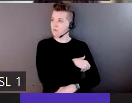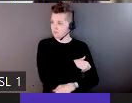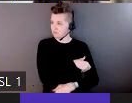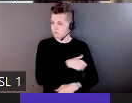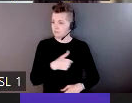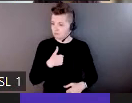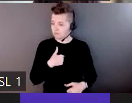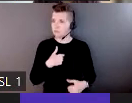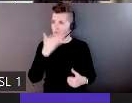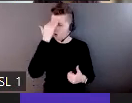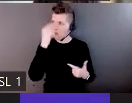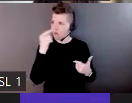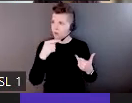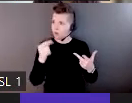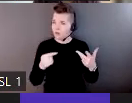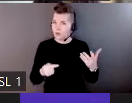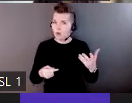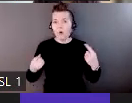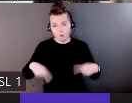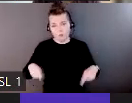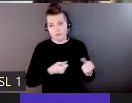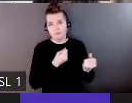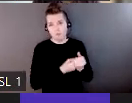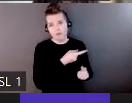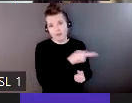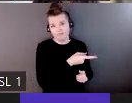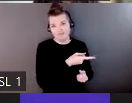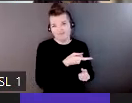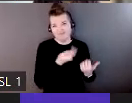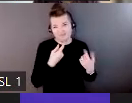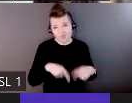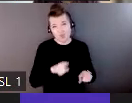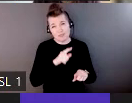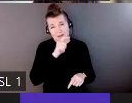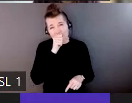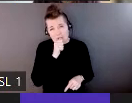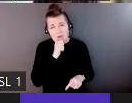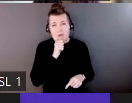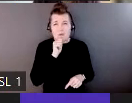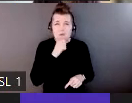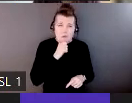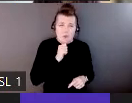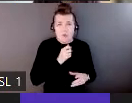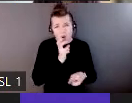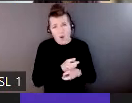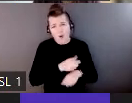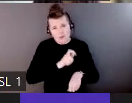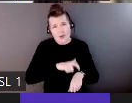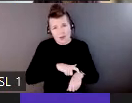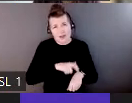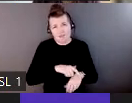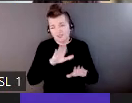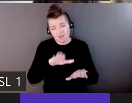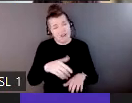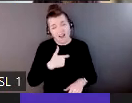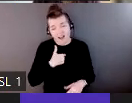can support them through this rough road. So yeah, those are tough situations. It has kept us up at night, me